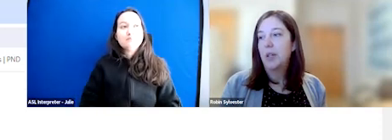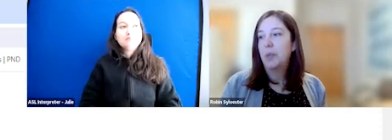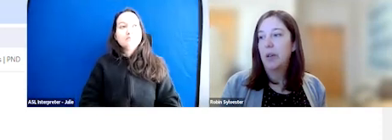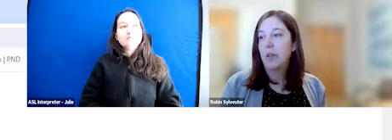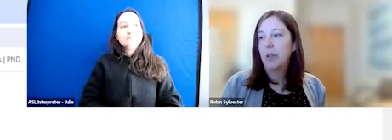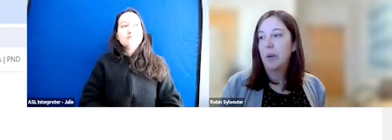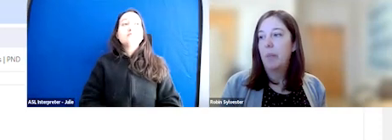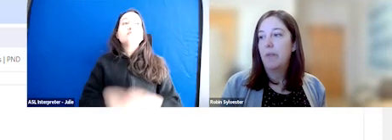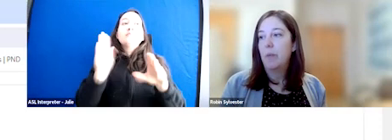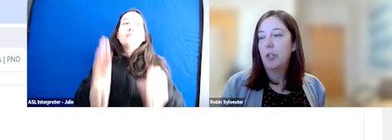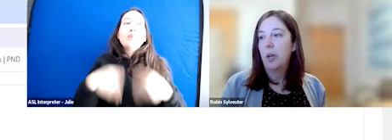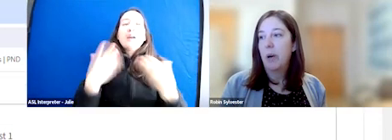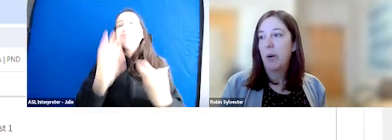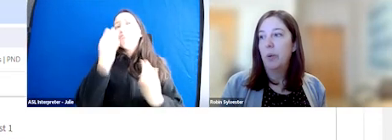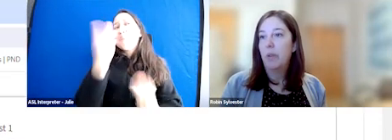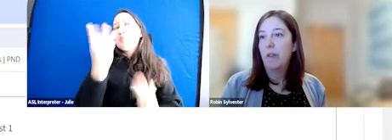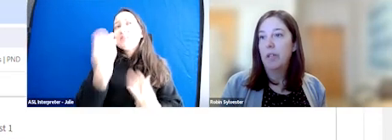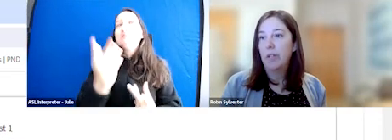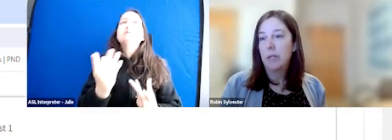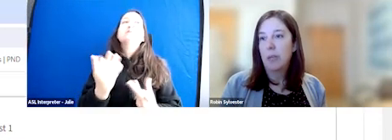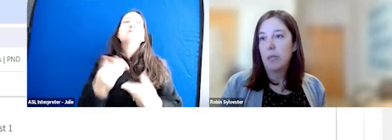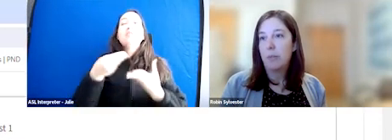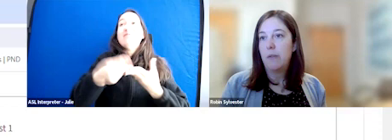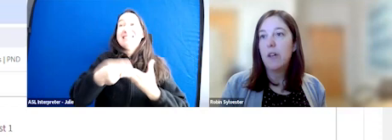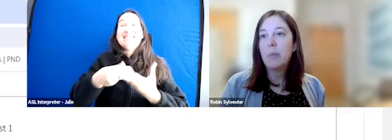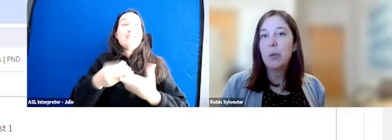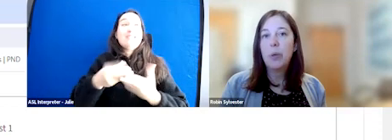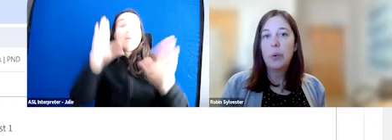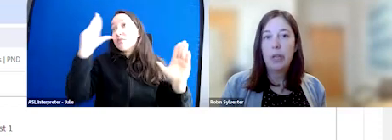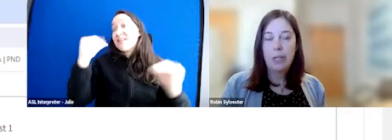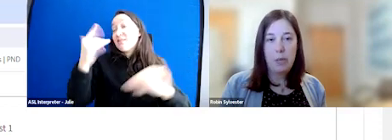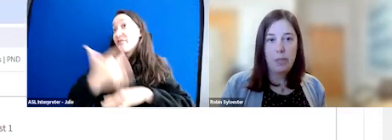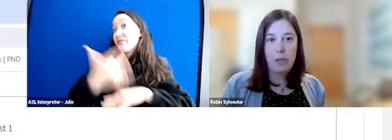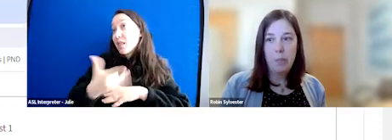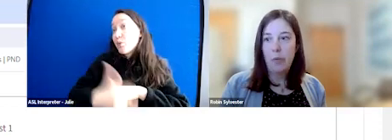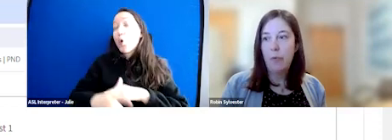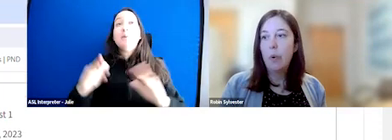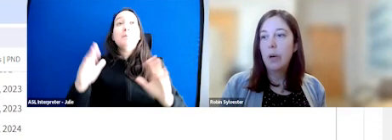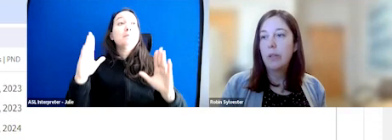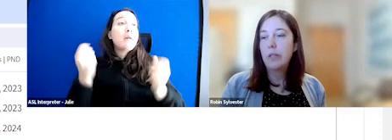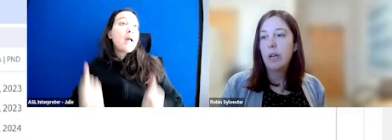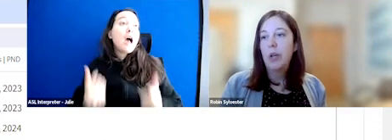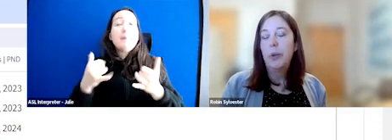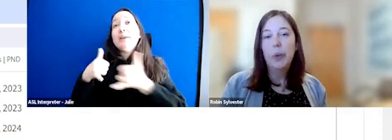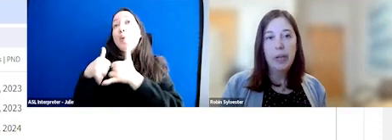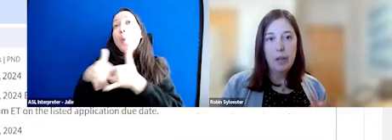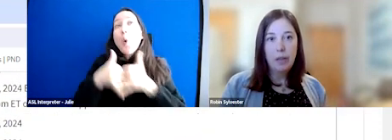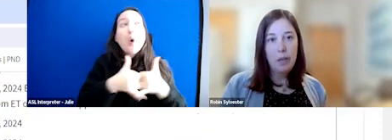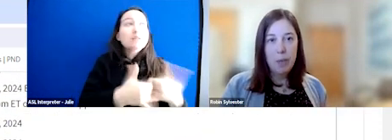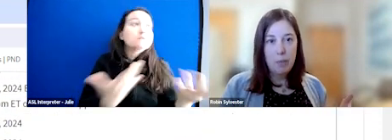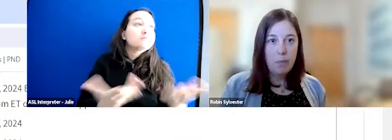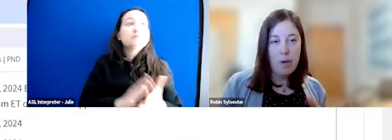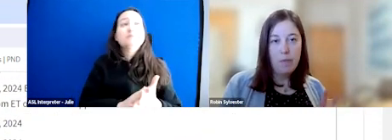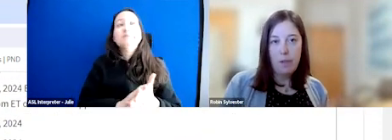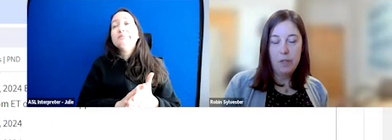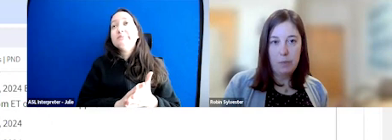This also will give you some information about the funding that's expected to be available or the expected number of awards. You can get a little